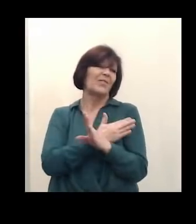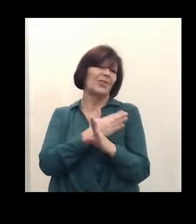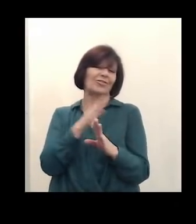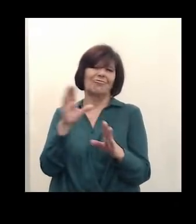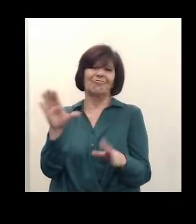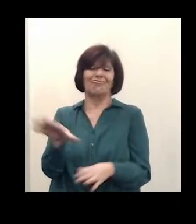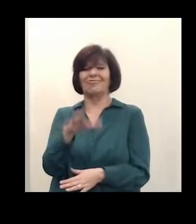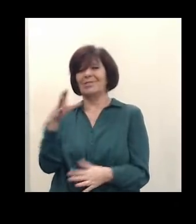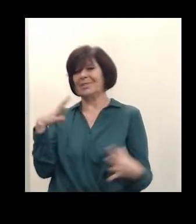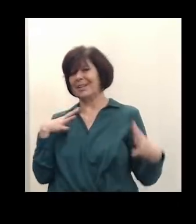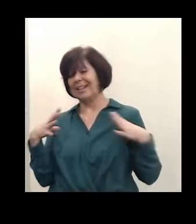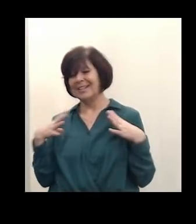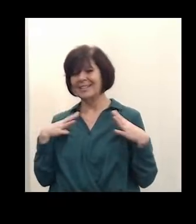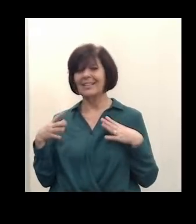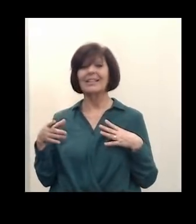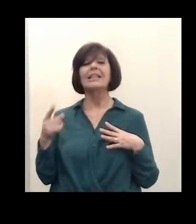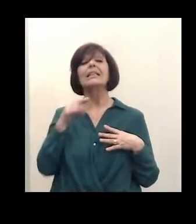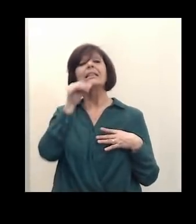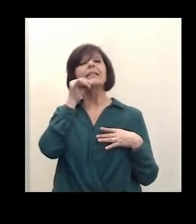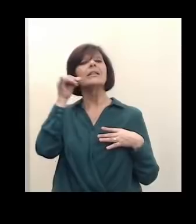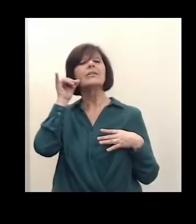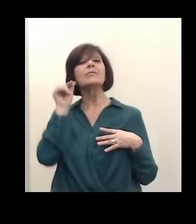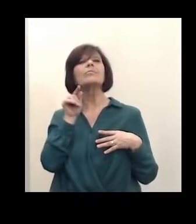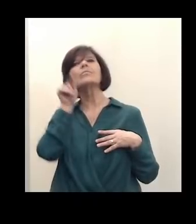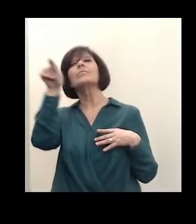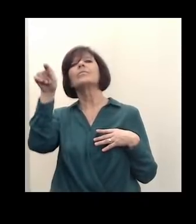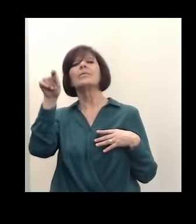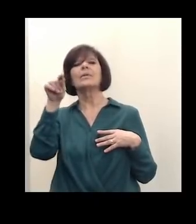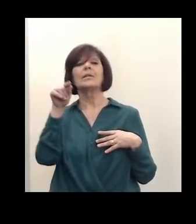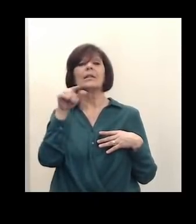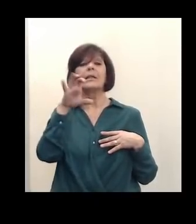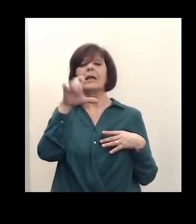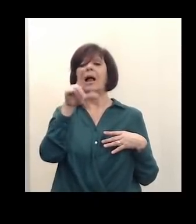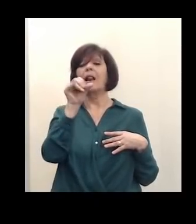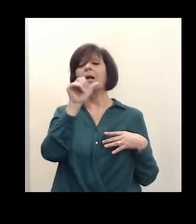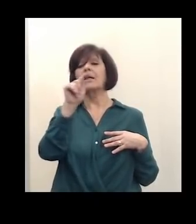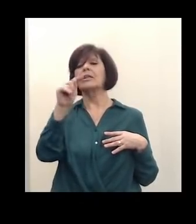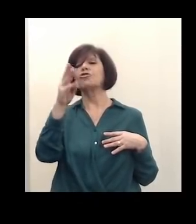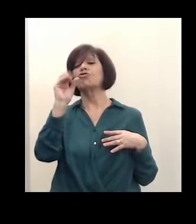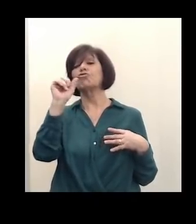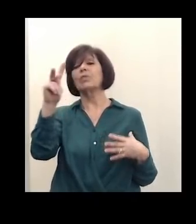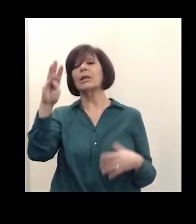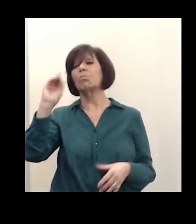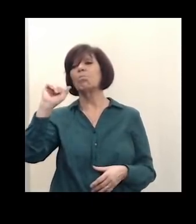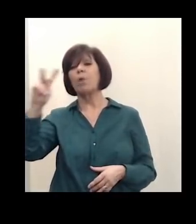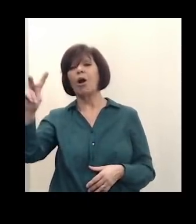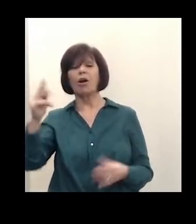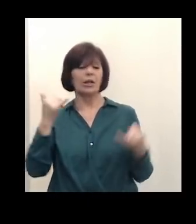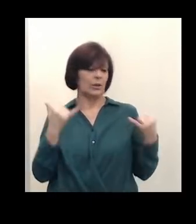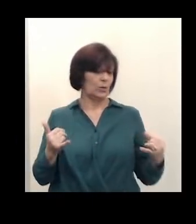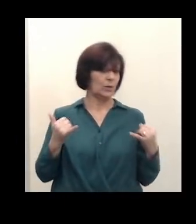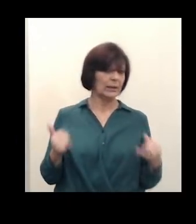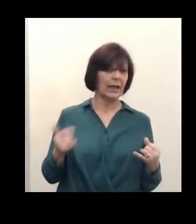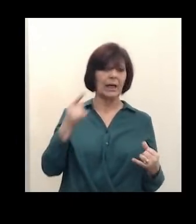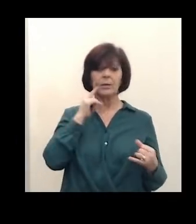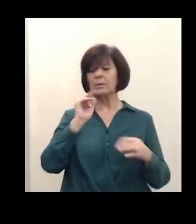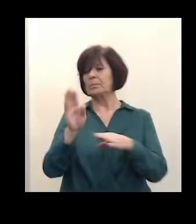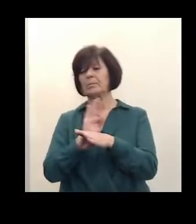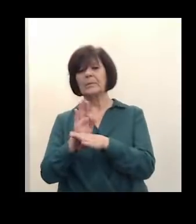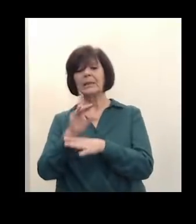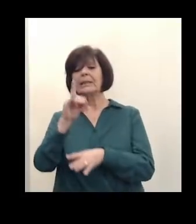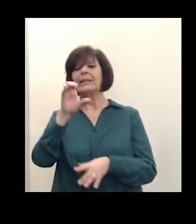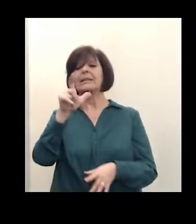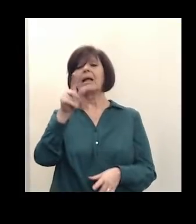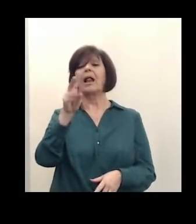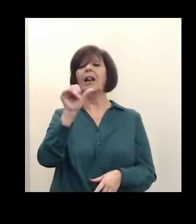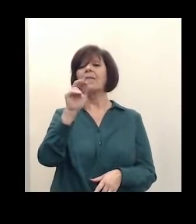So yesterday, we were out at Ellicott Peak Park in Tonawanda. Today, we're very, very busy at the Delavan Grider